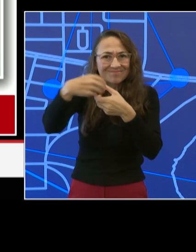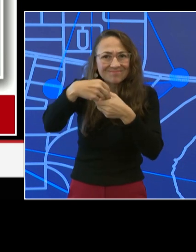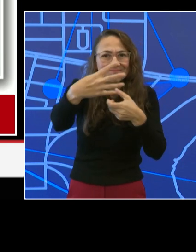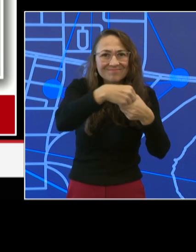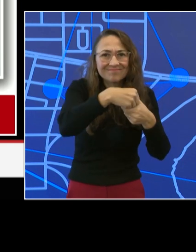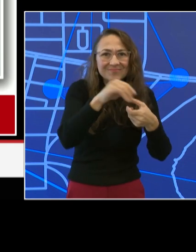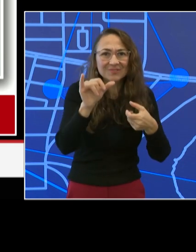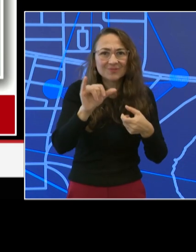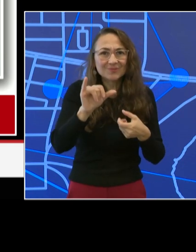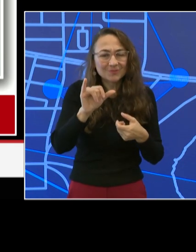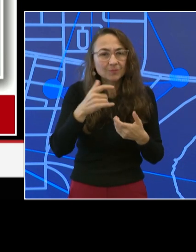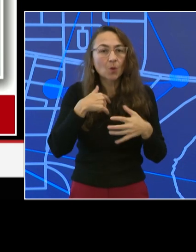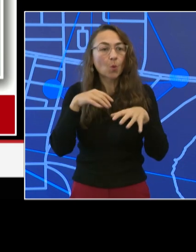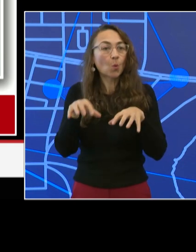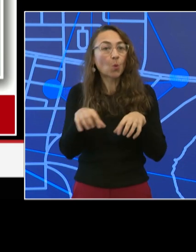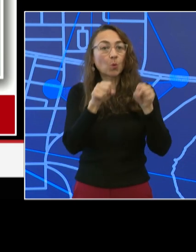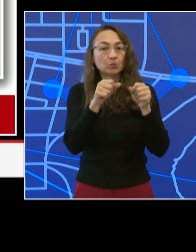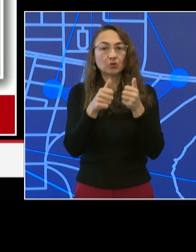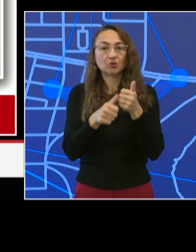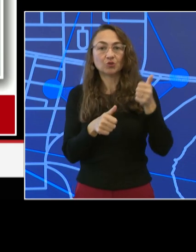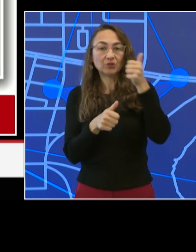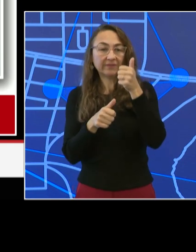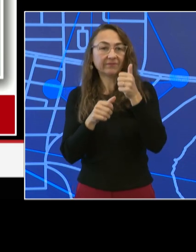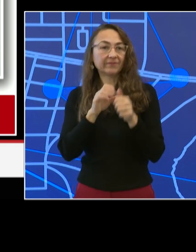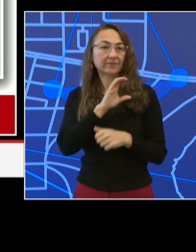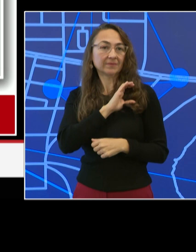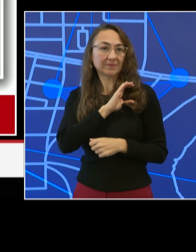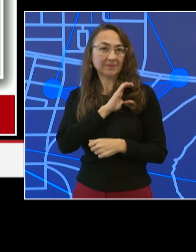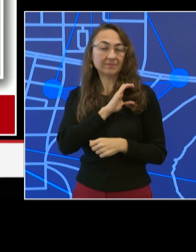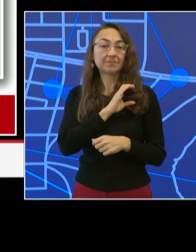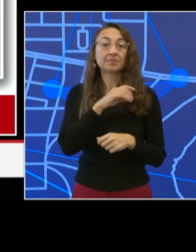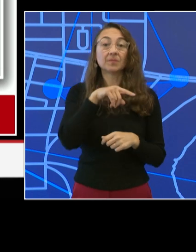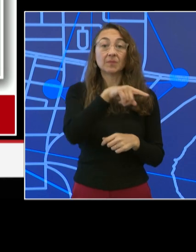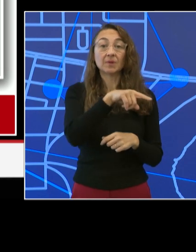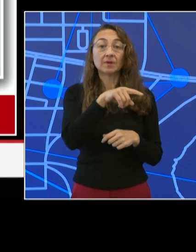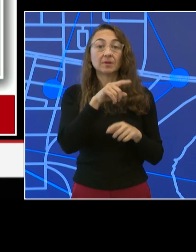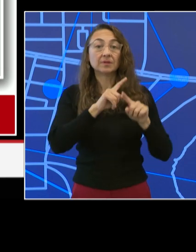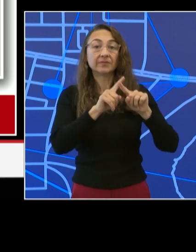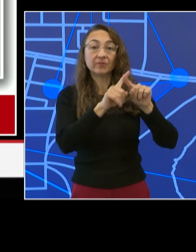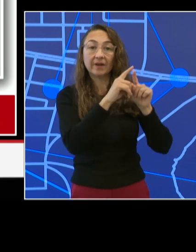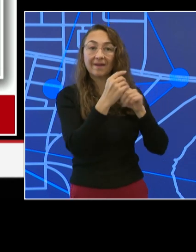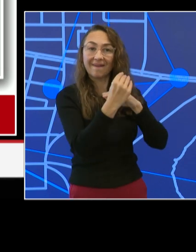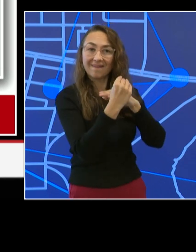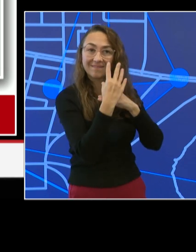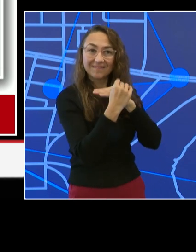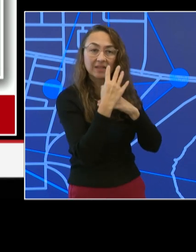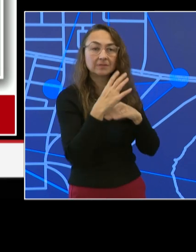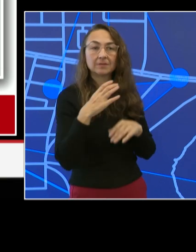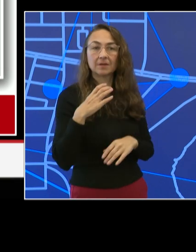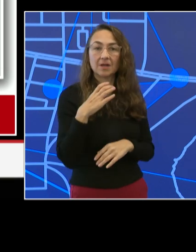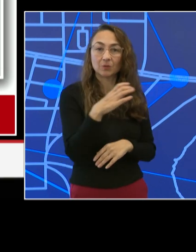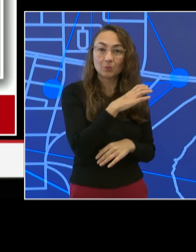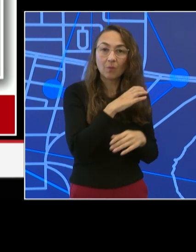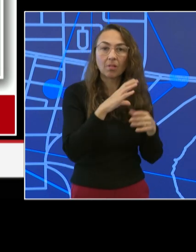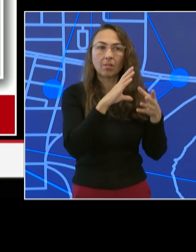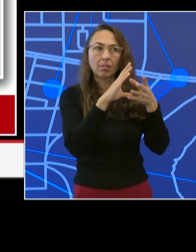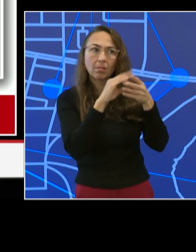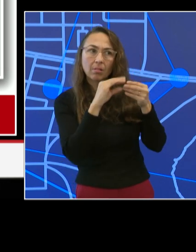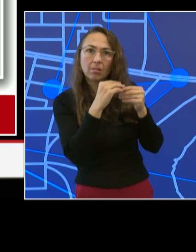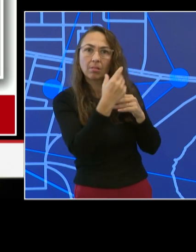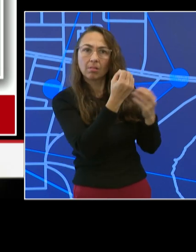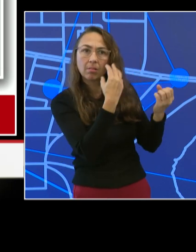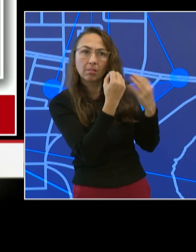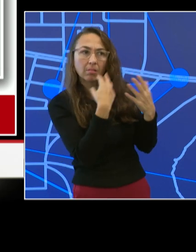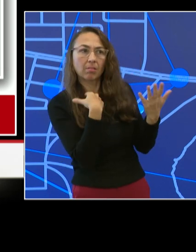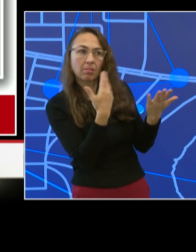Chiefs Citizens Advisory Council to ensure that the concerns of our community are being heard directly from me. It is why we